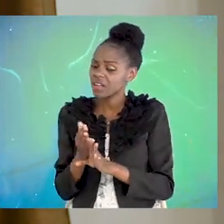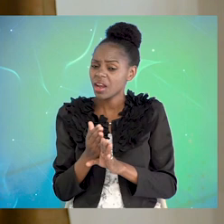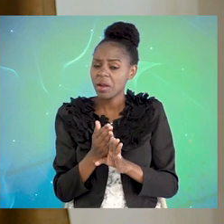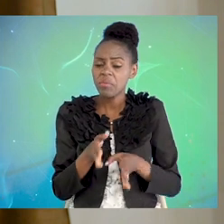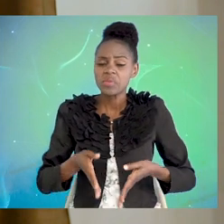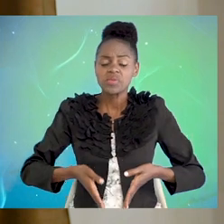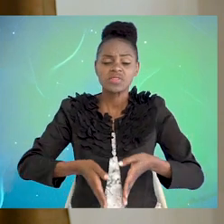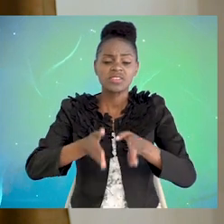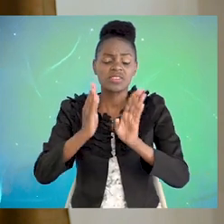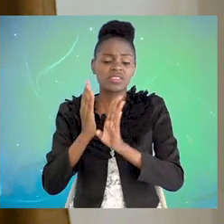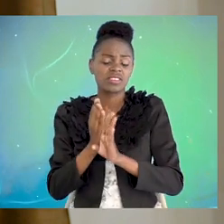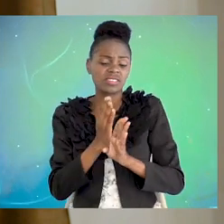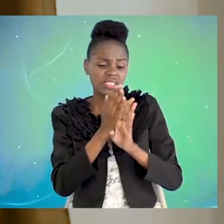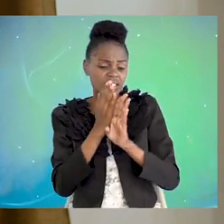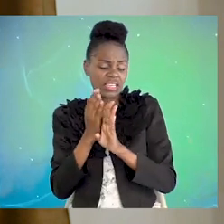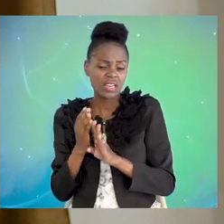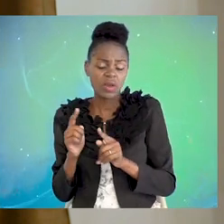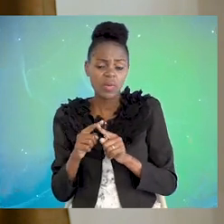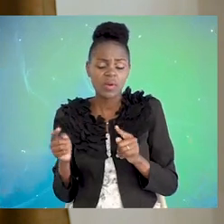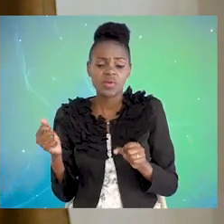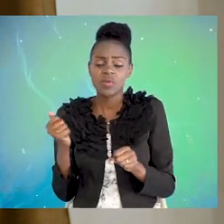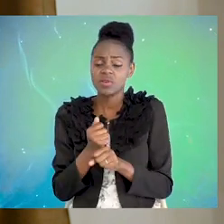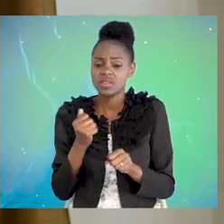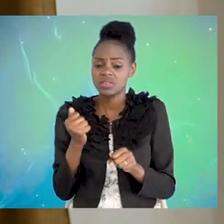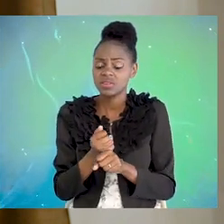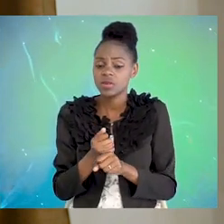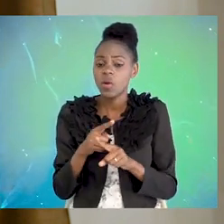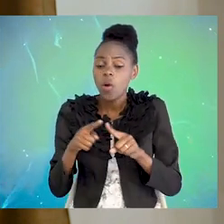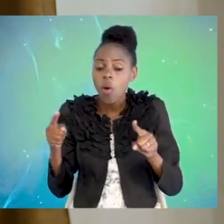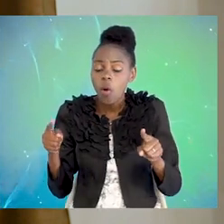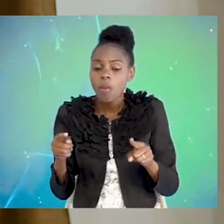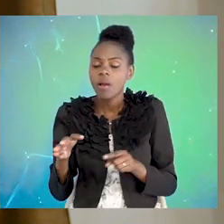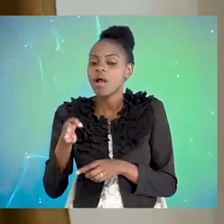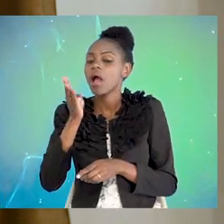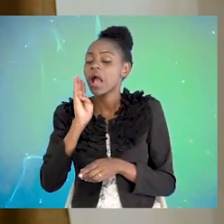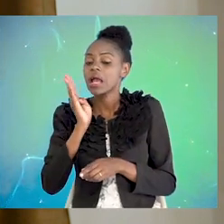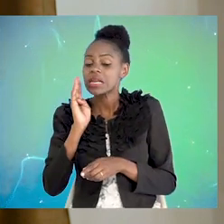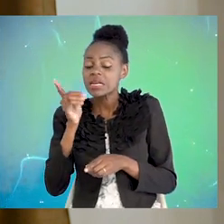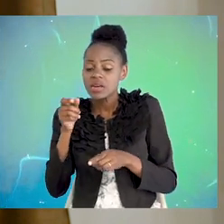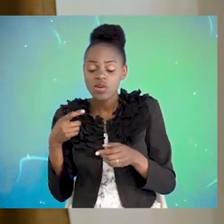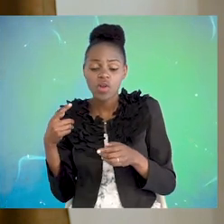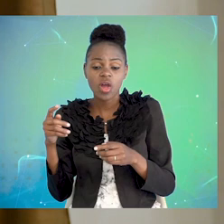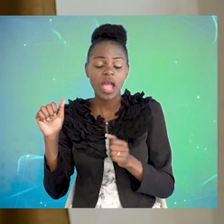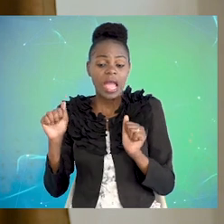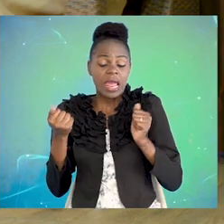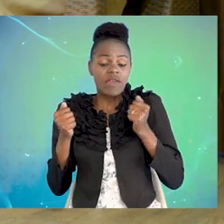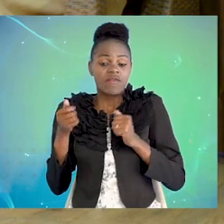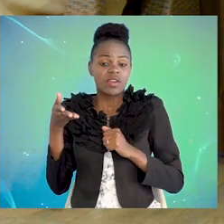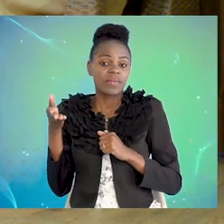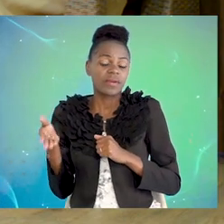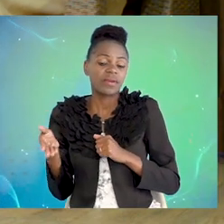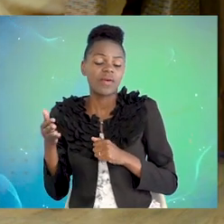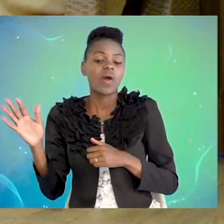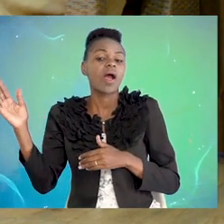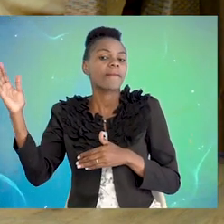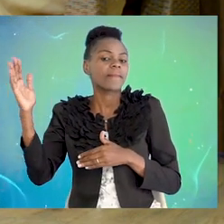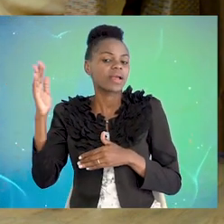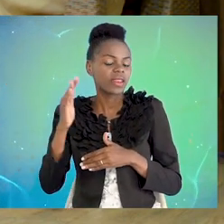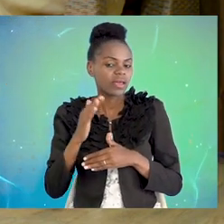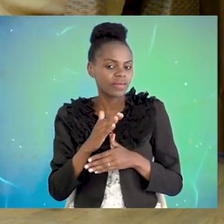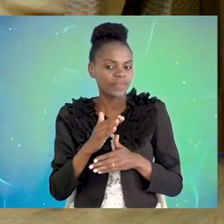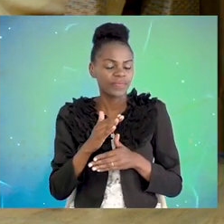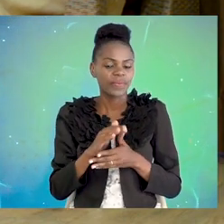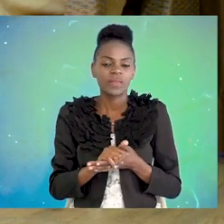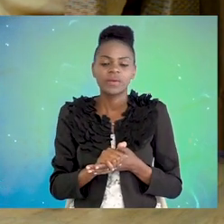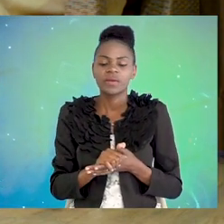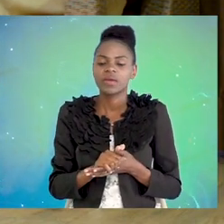weren't good enough to really use at a national level. But these new typhoid conjugate vaccines have come out that are made in